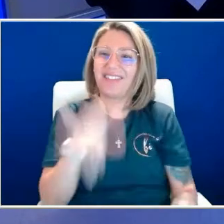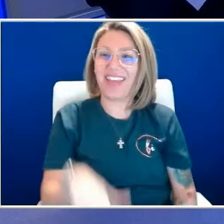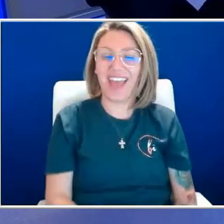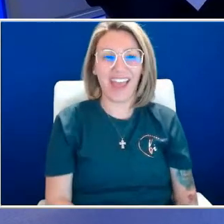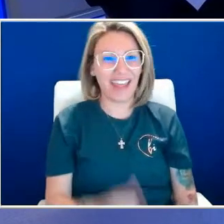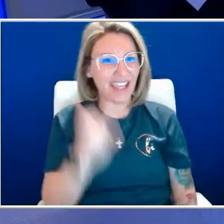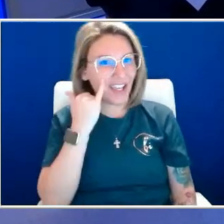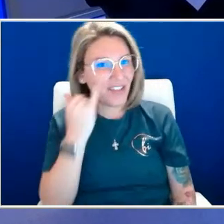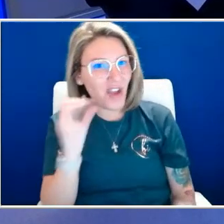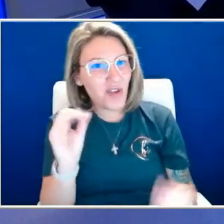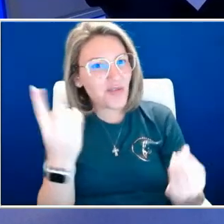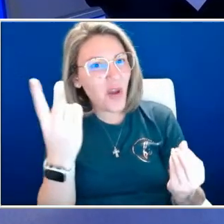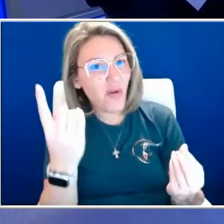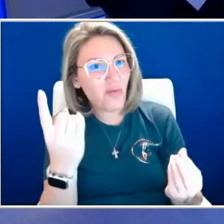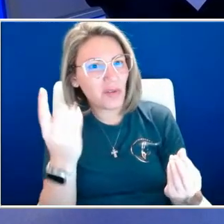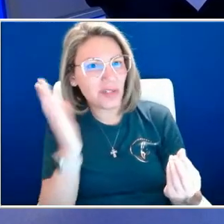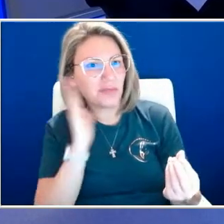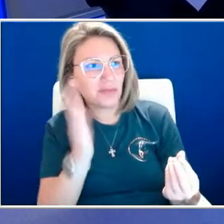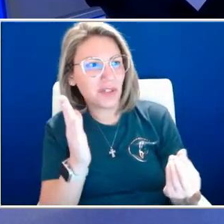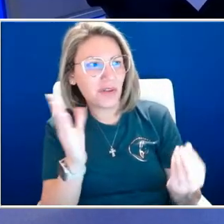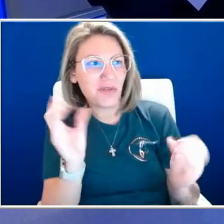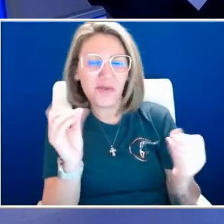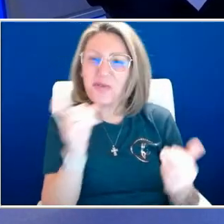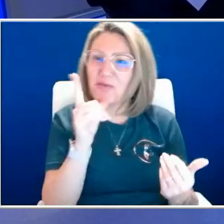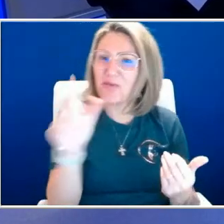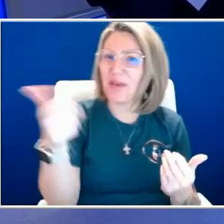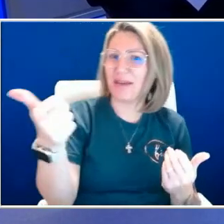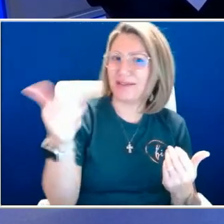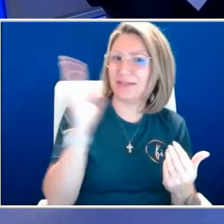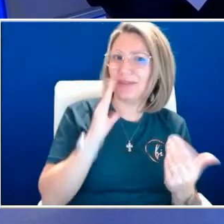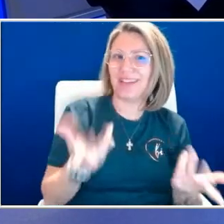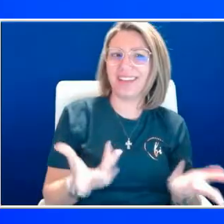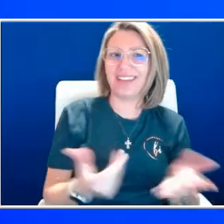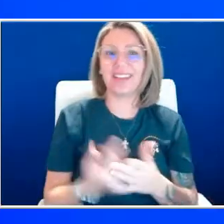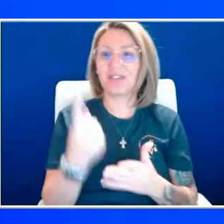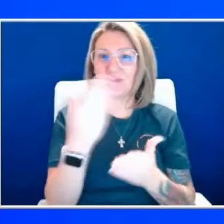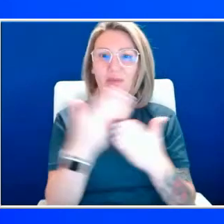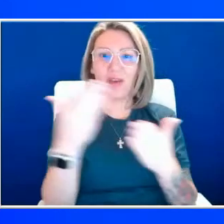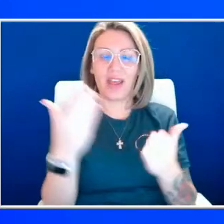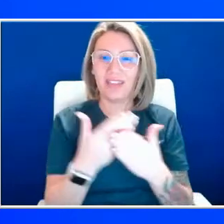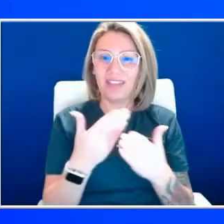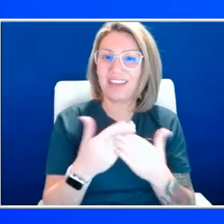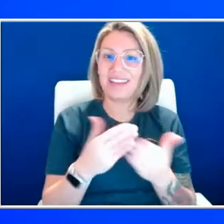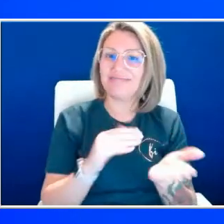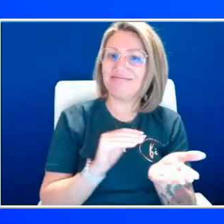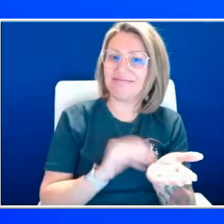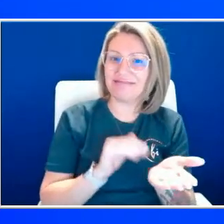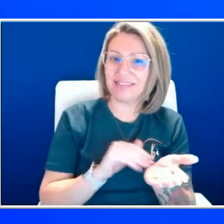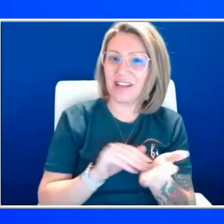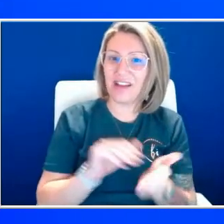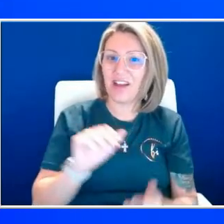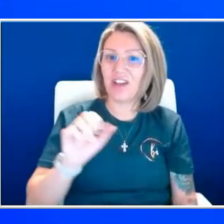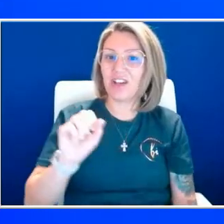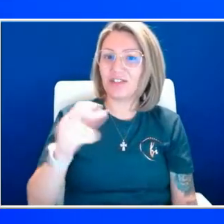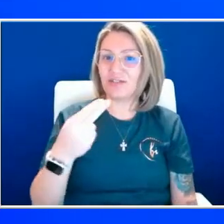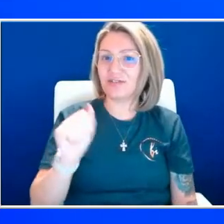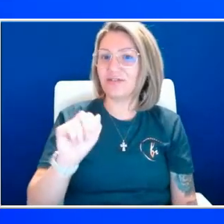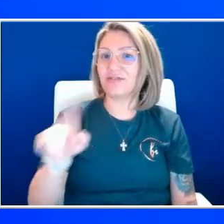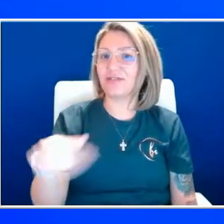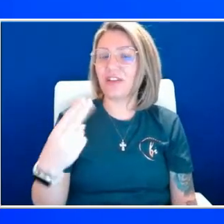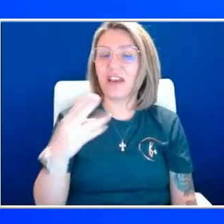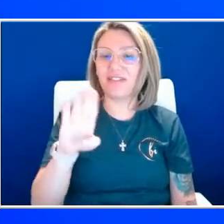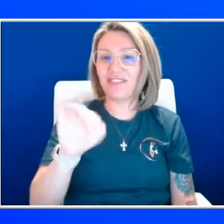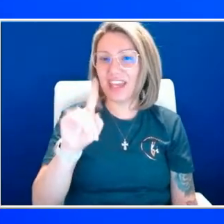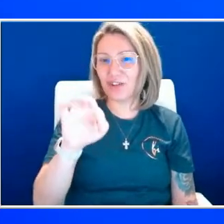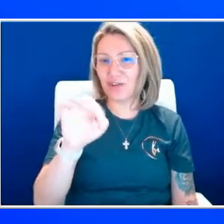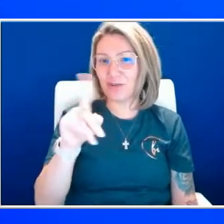it if we don't do it? Correct. And that's like one of the things that, Dr. Dancer came from Vanderbilt, and that's what their mantra in Vanderbilt. And when I was in